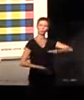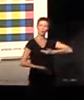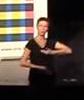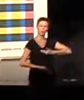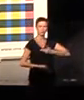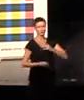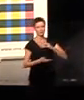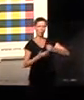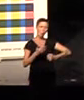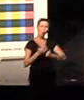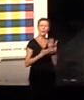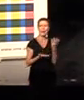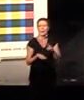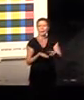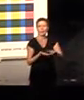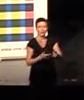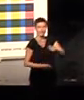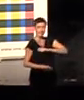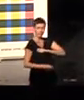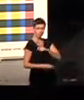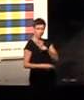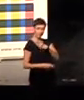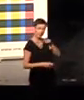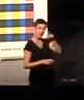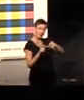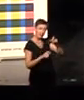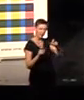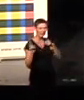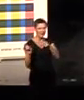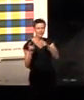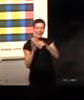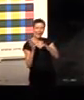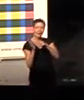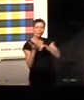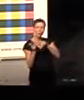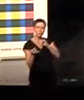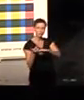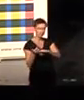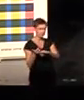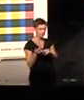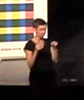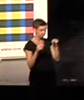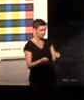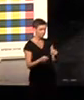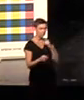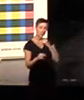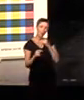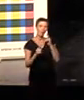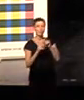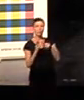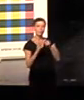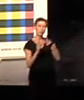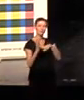organic membership de people en ze net nog sax punt hier wie en door de populaire